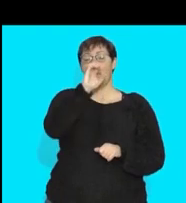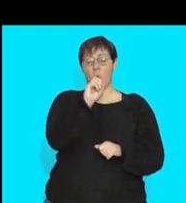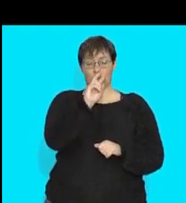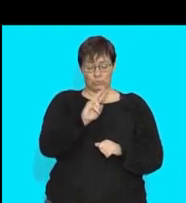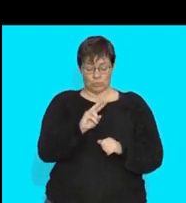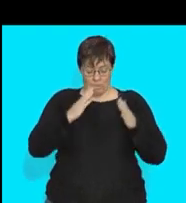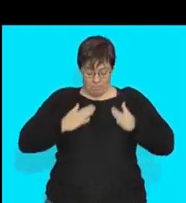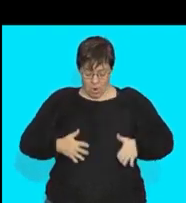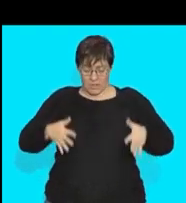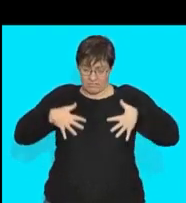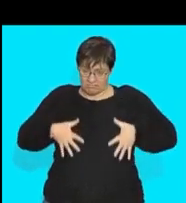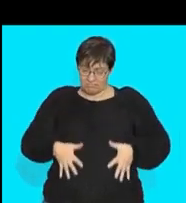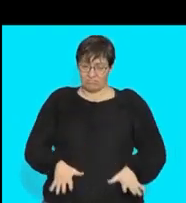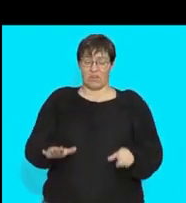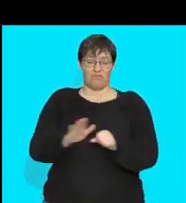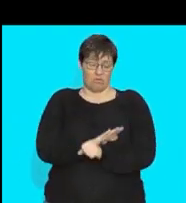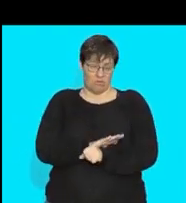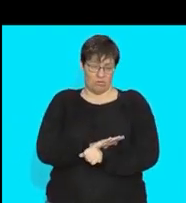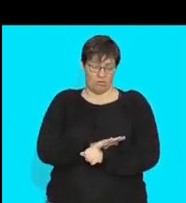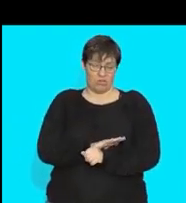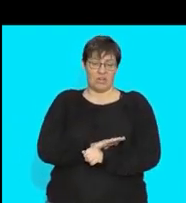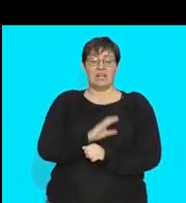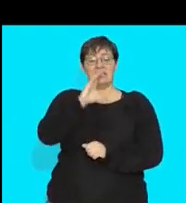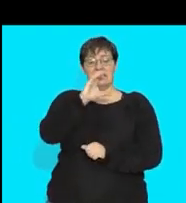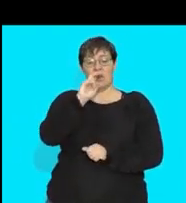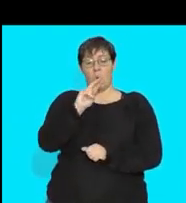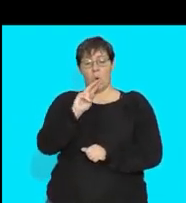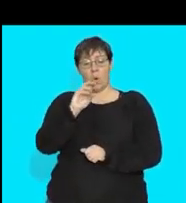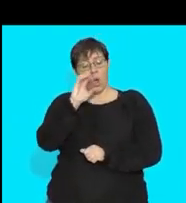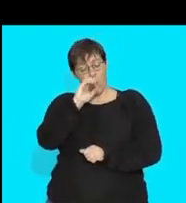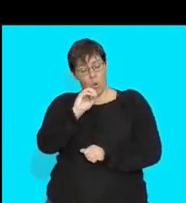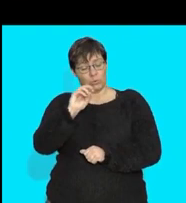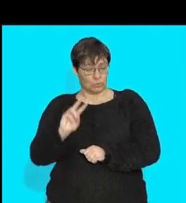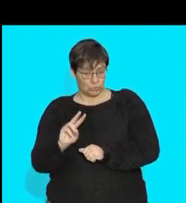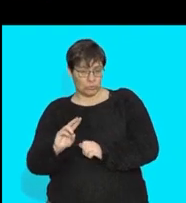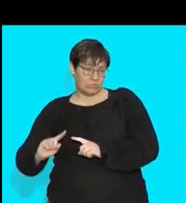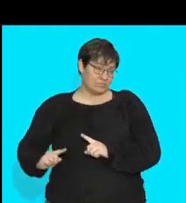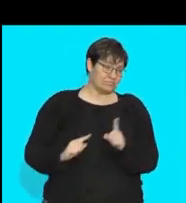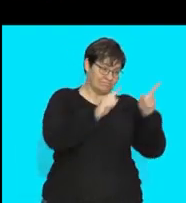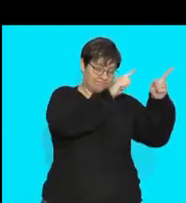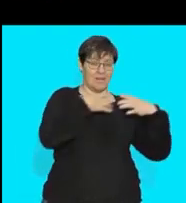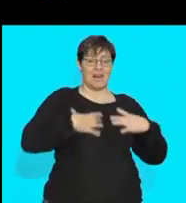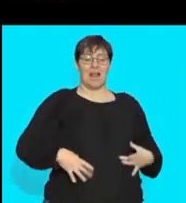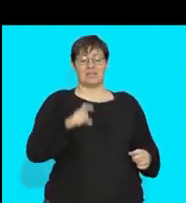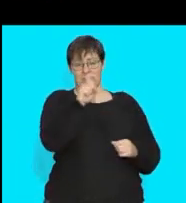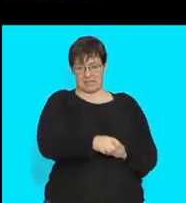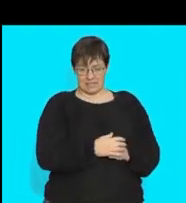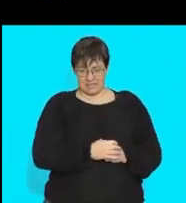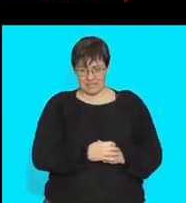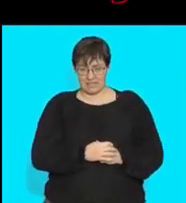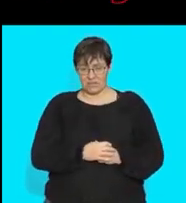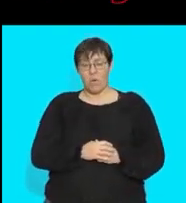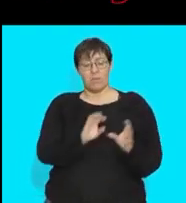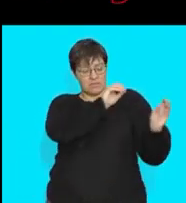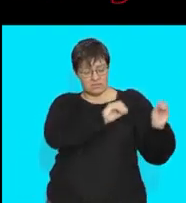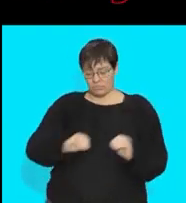body, and I need to get carbon dioxide to the lungs. So I need to transport